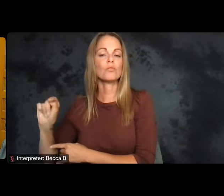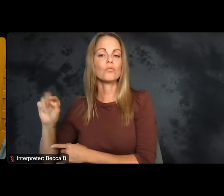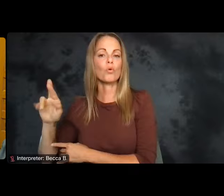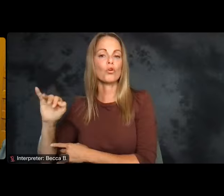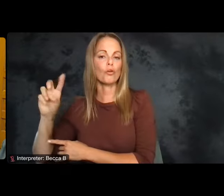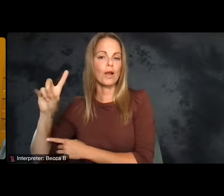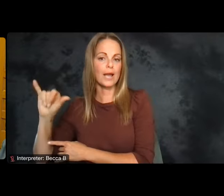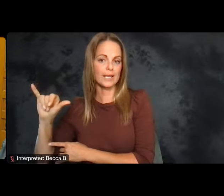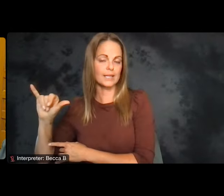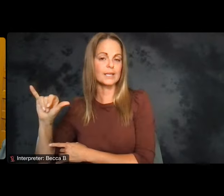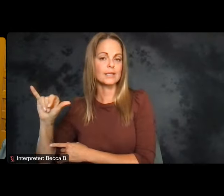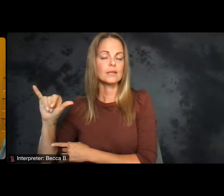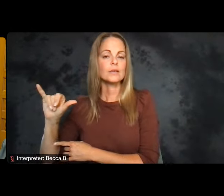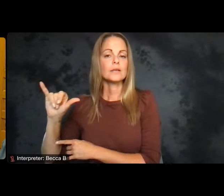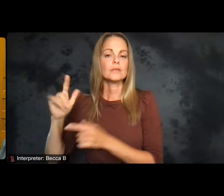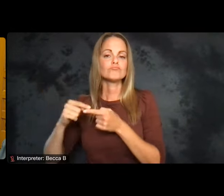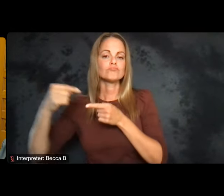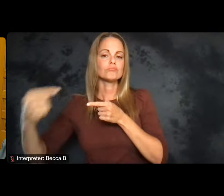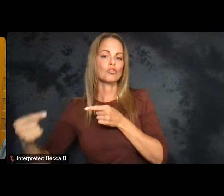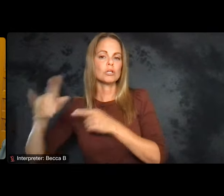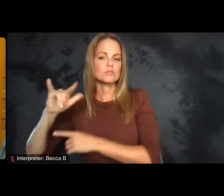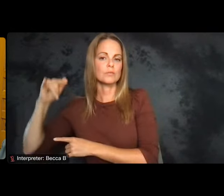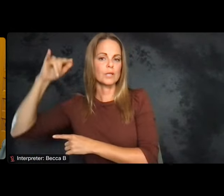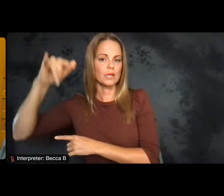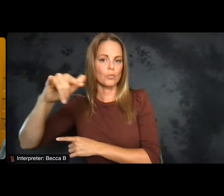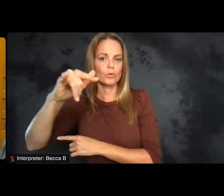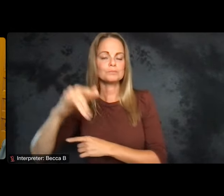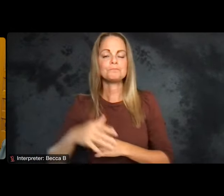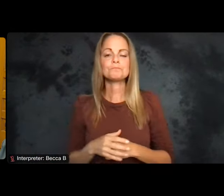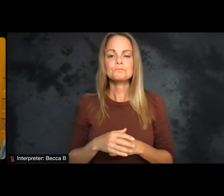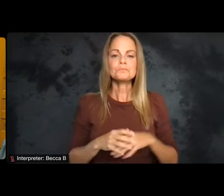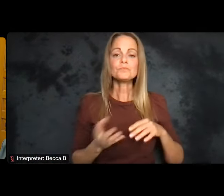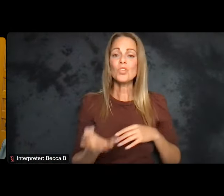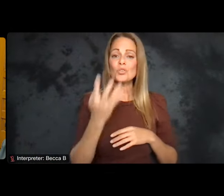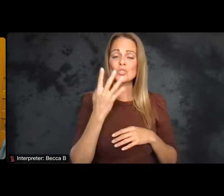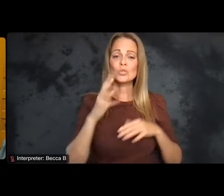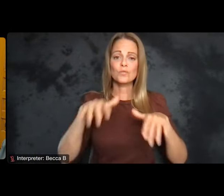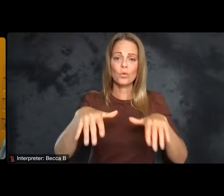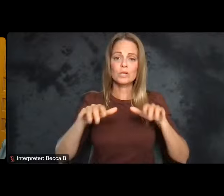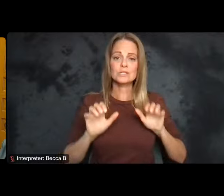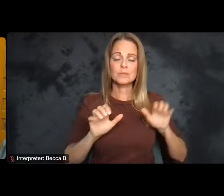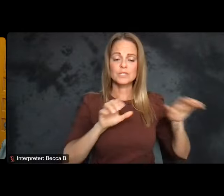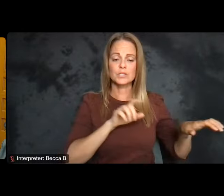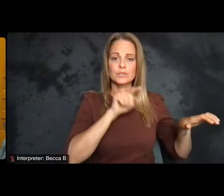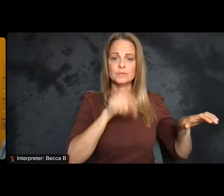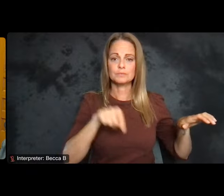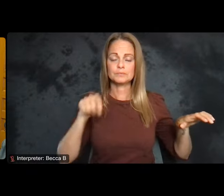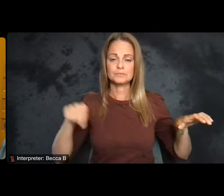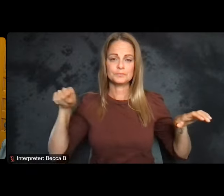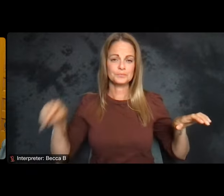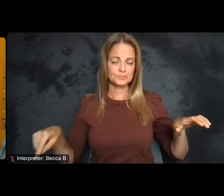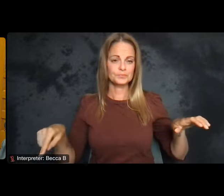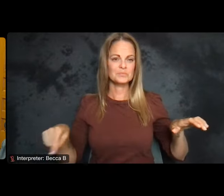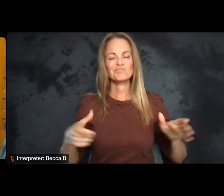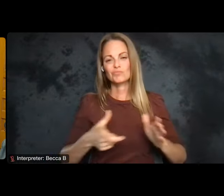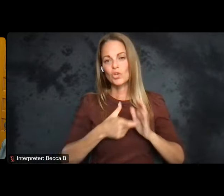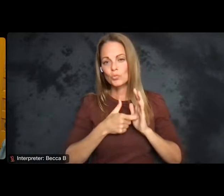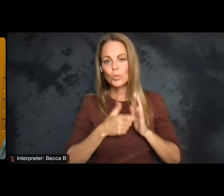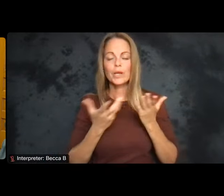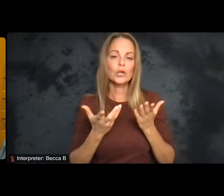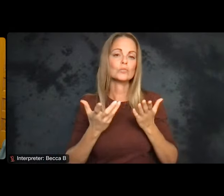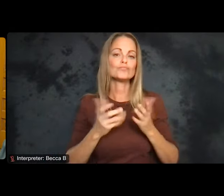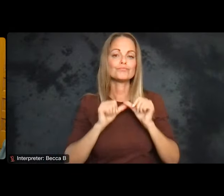to the airport. So those 4 cemeteries as well require, a degree of upkeep